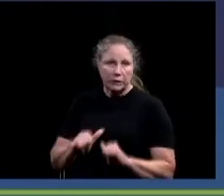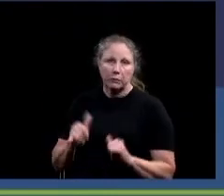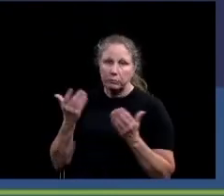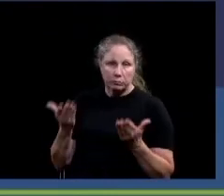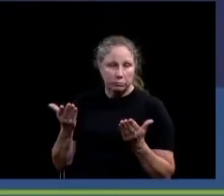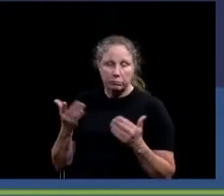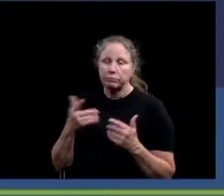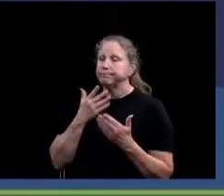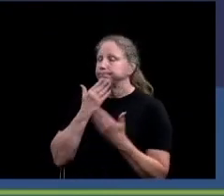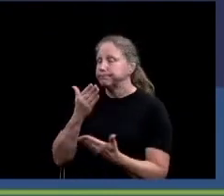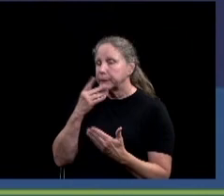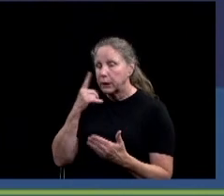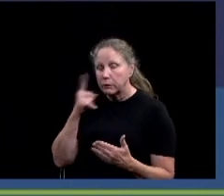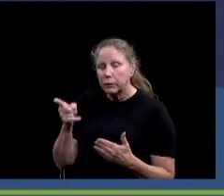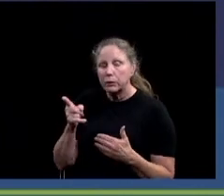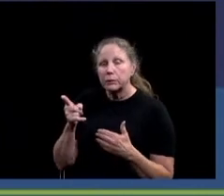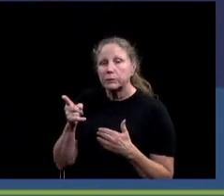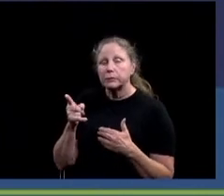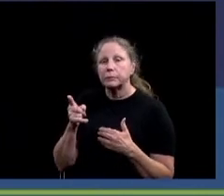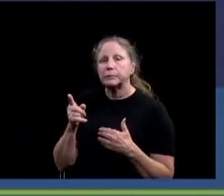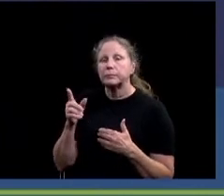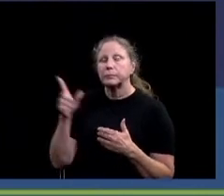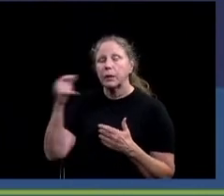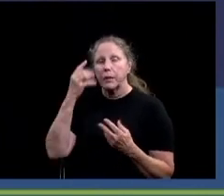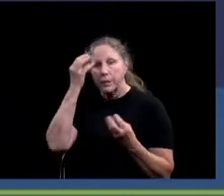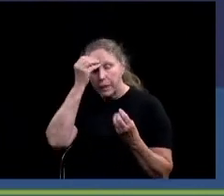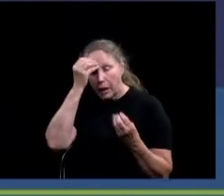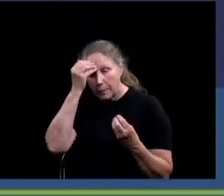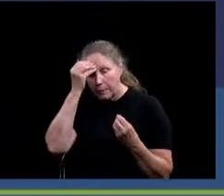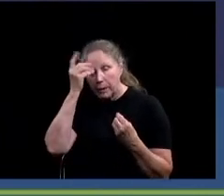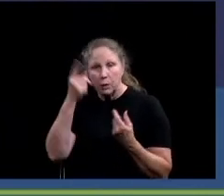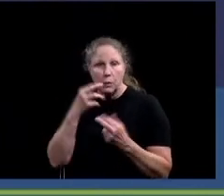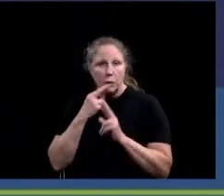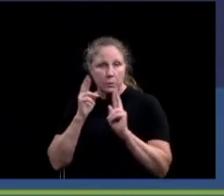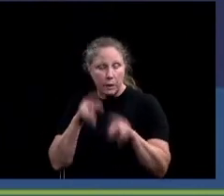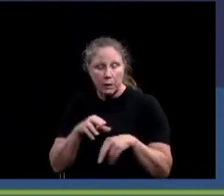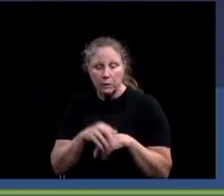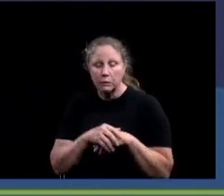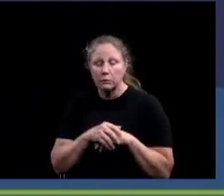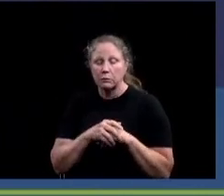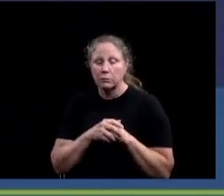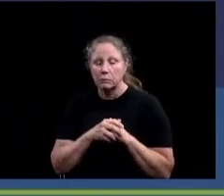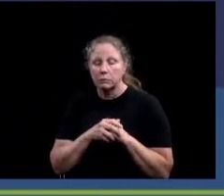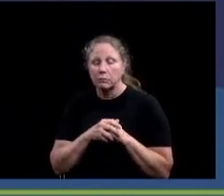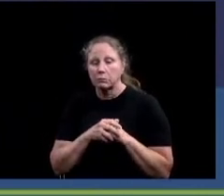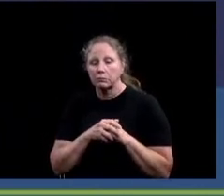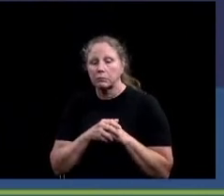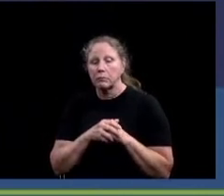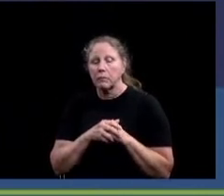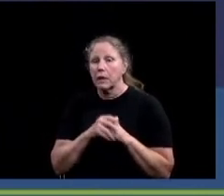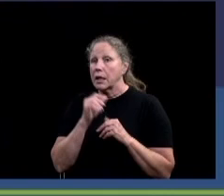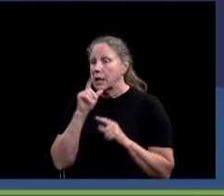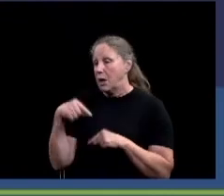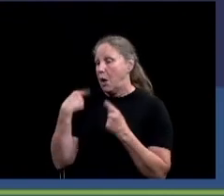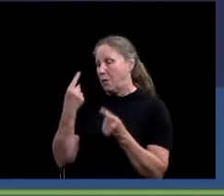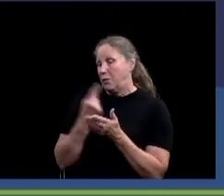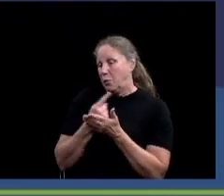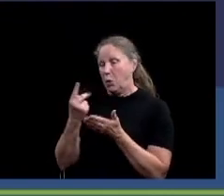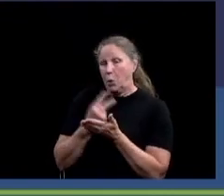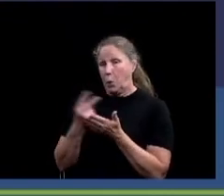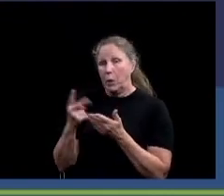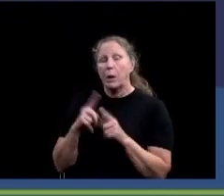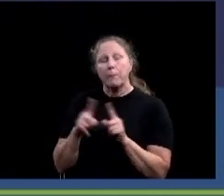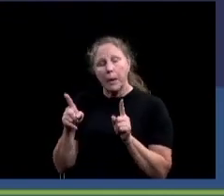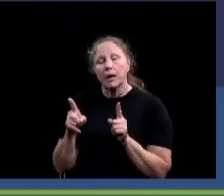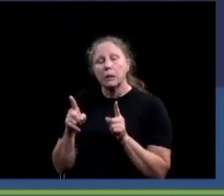thoughtful responsiveness, not only over the events of the past few weeks, but just as you've, in your role as assistant chief and